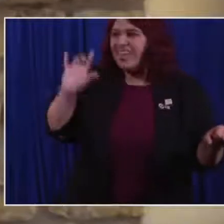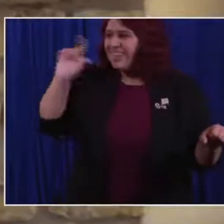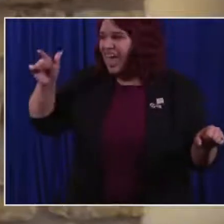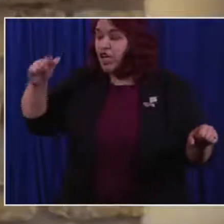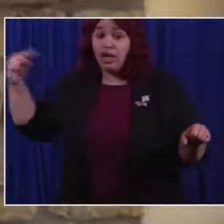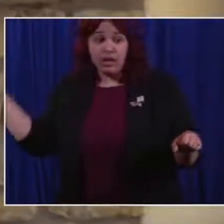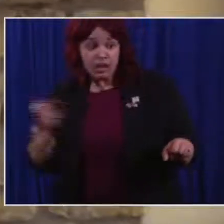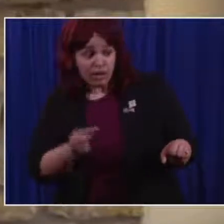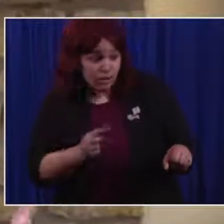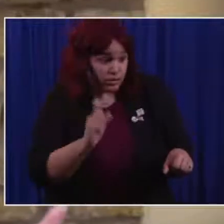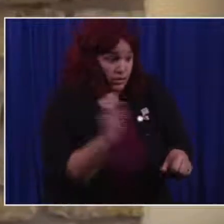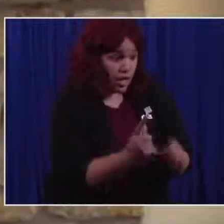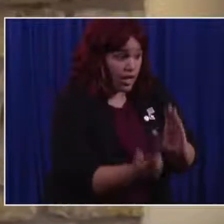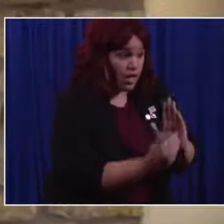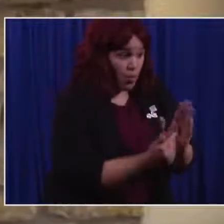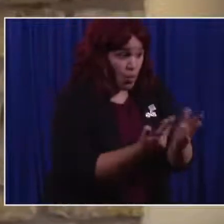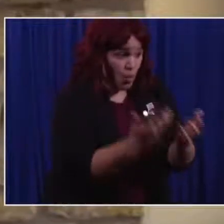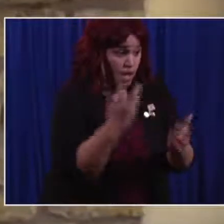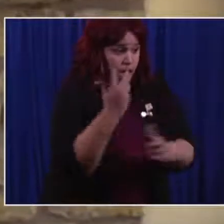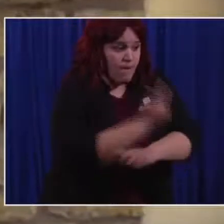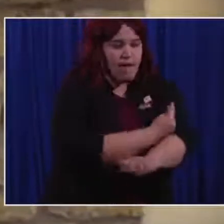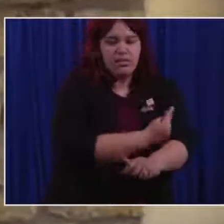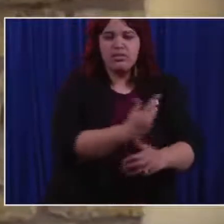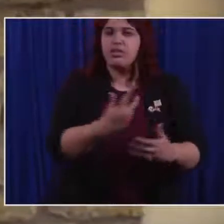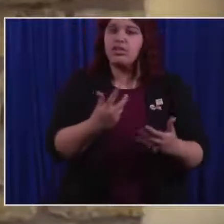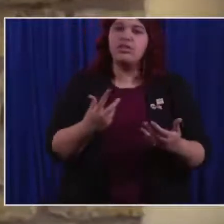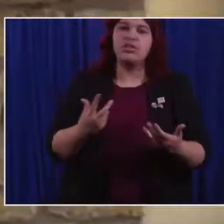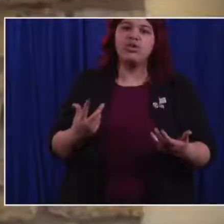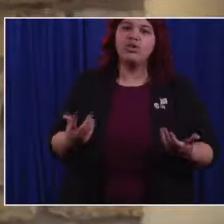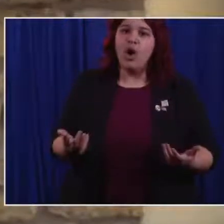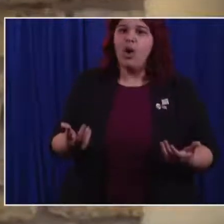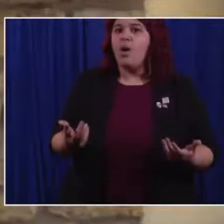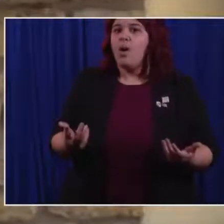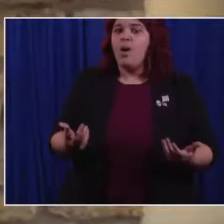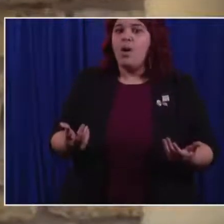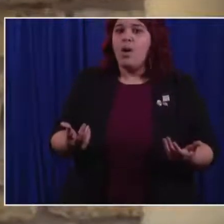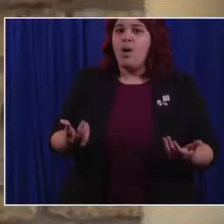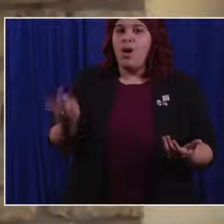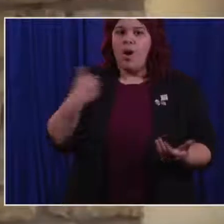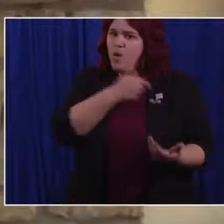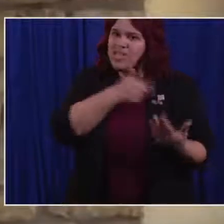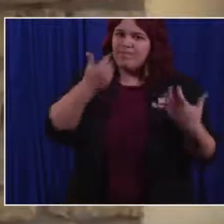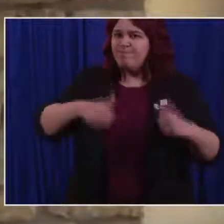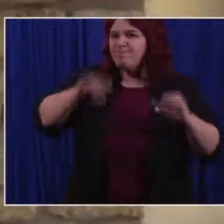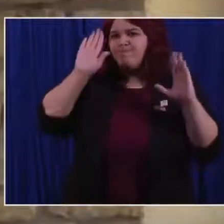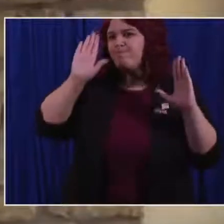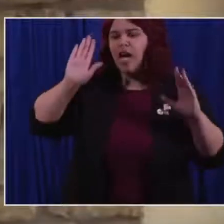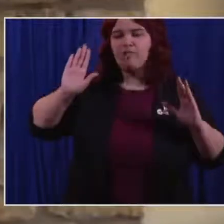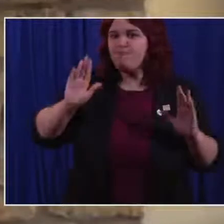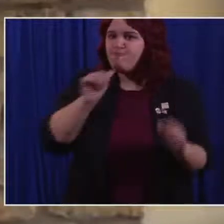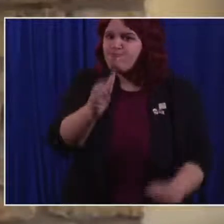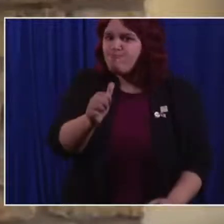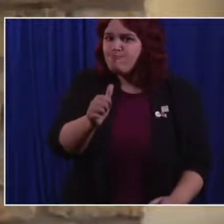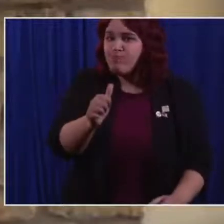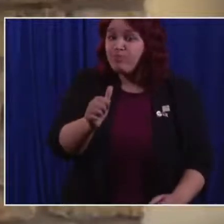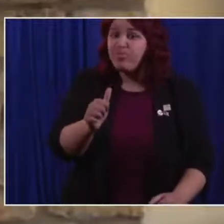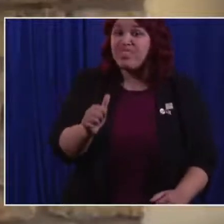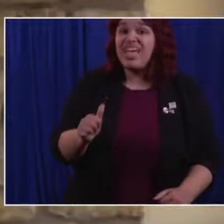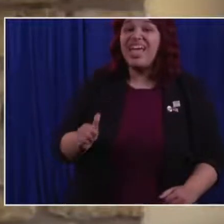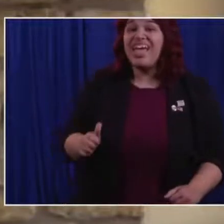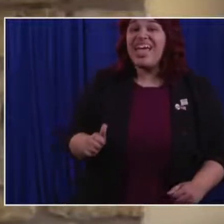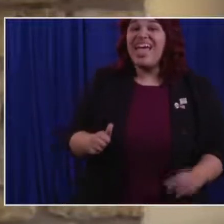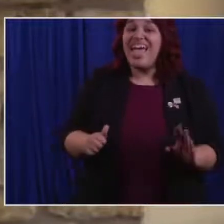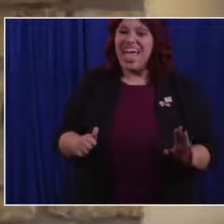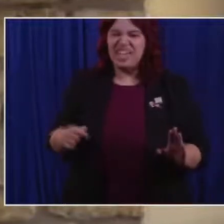And there's a few of the third visits there. And we also started what I think is a